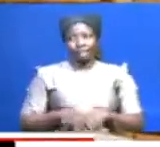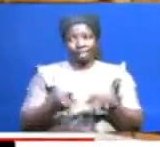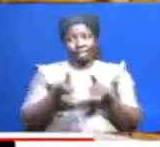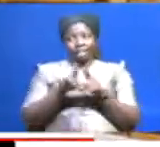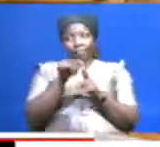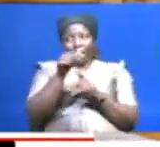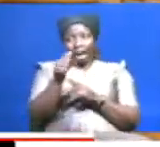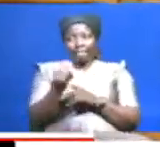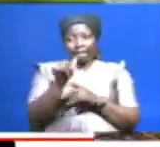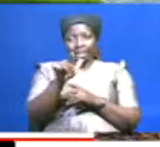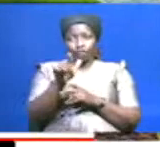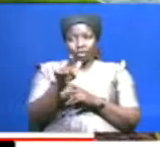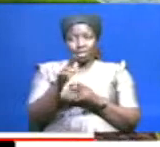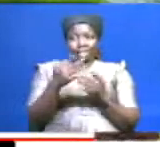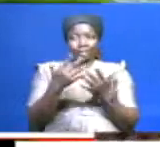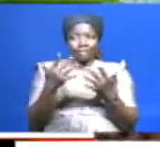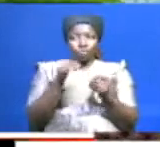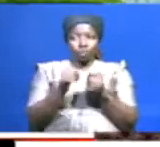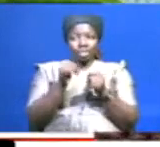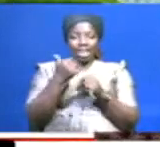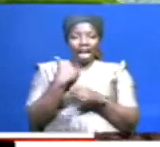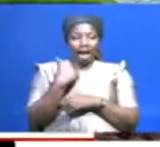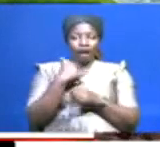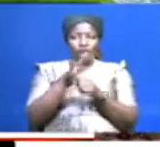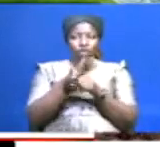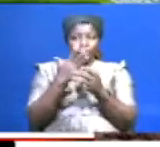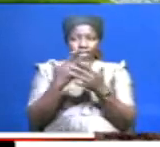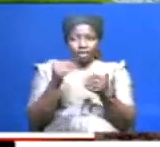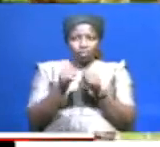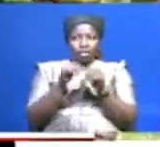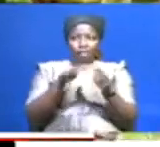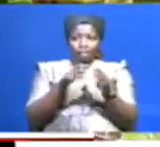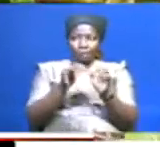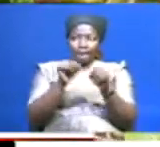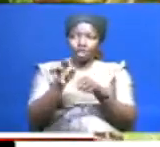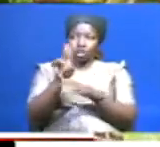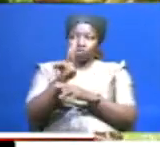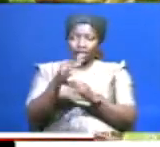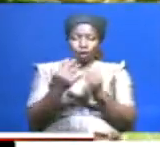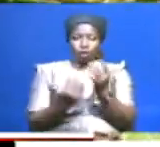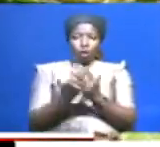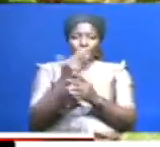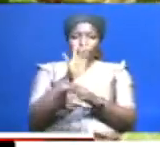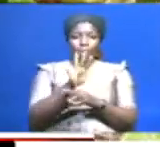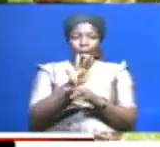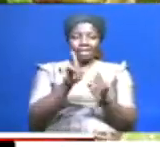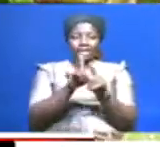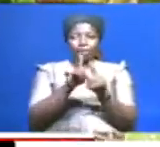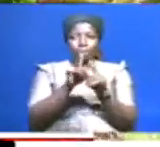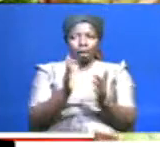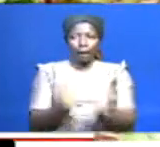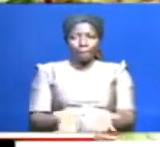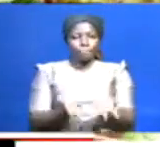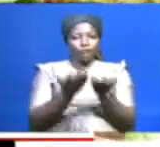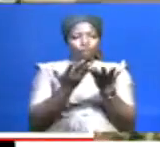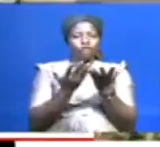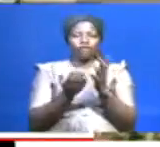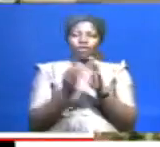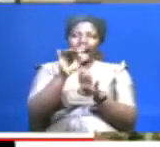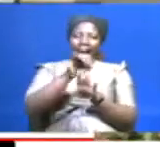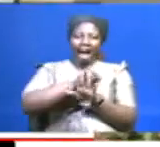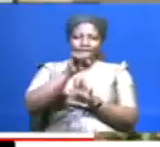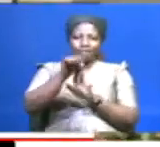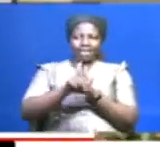rich in nutrients that farmers can apply on their crops, cow fodders, and farms to improve harvest and soil fertility.